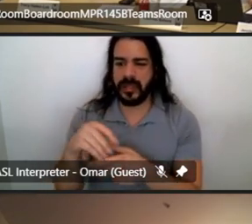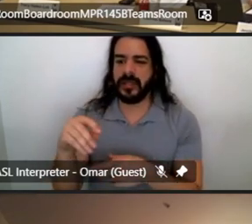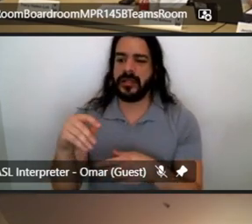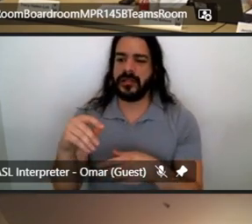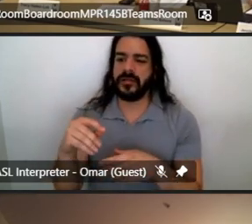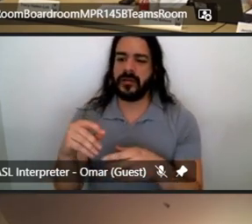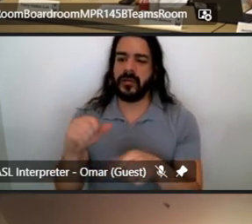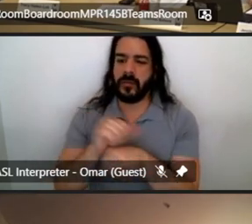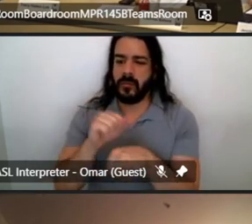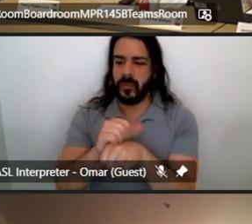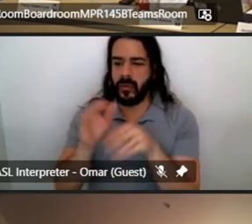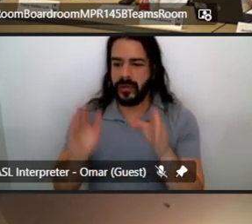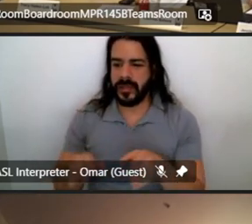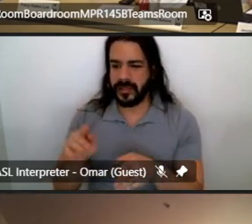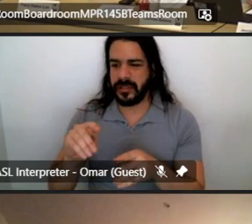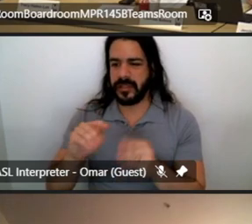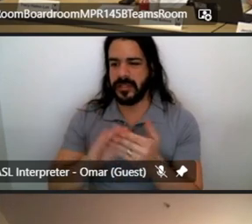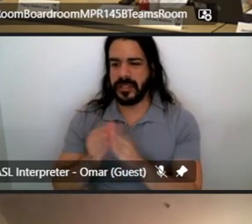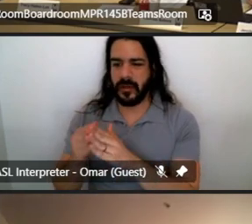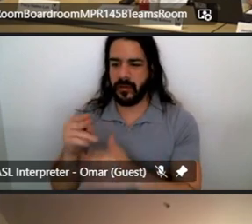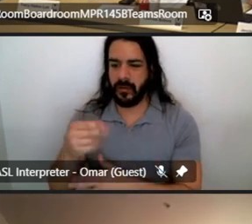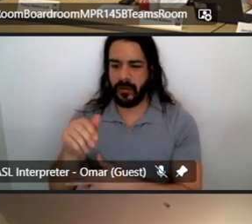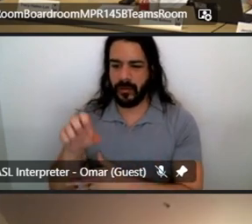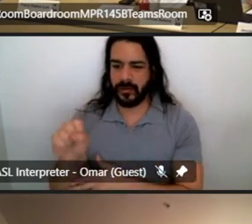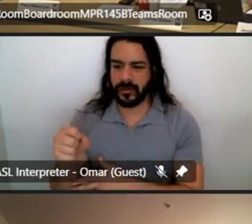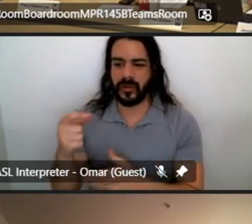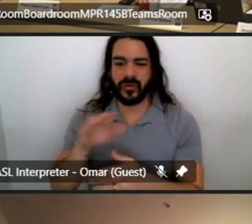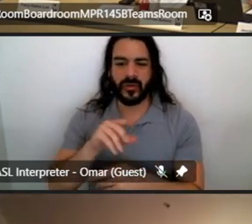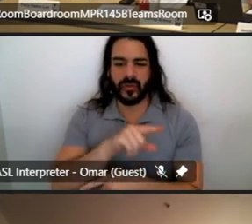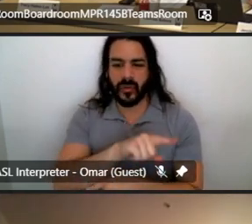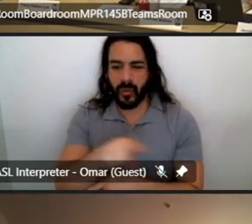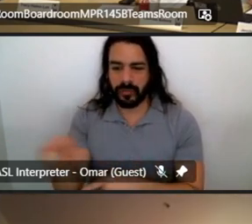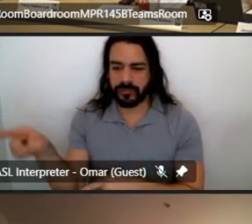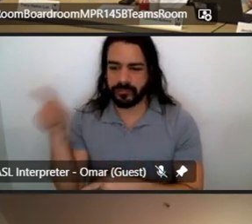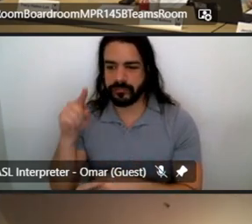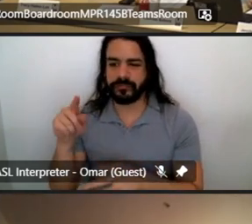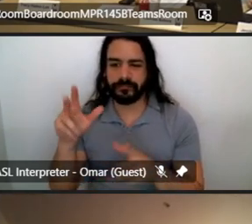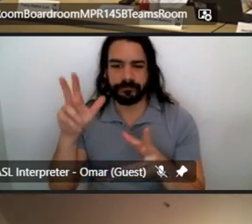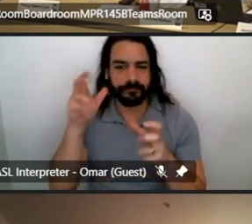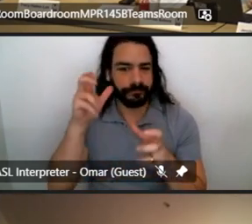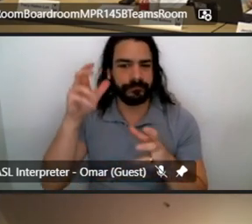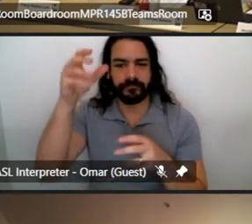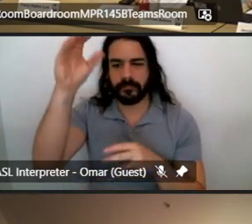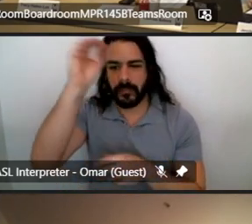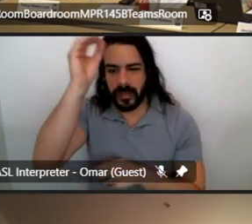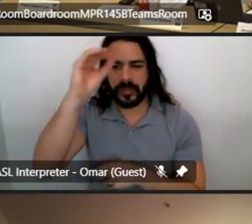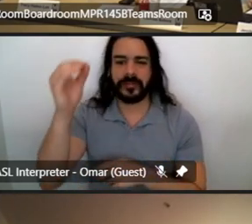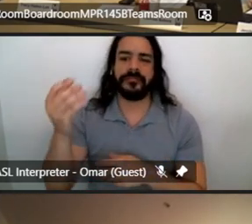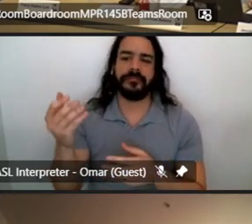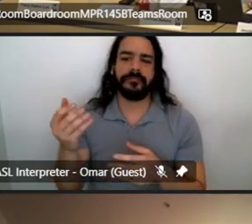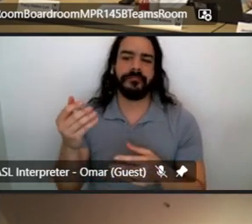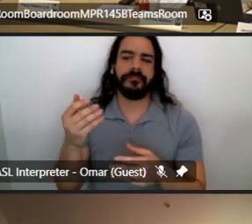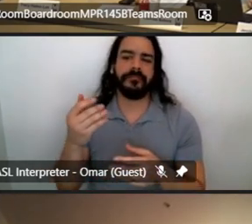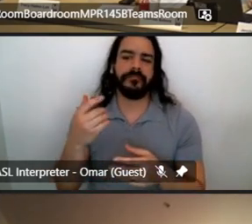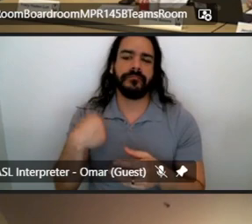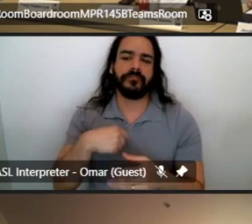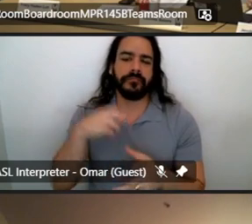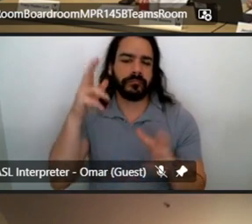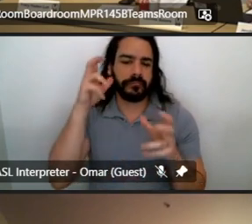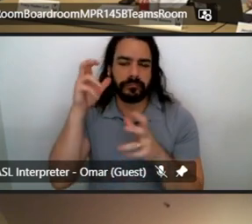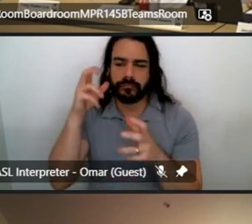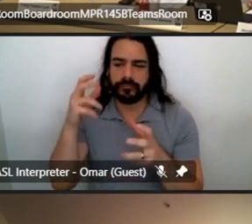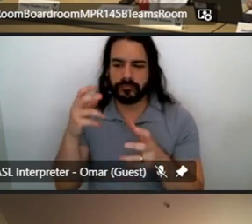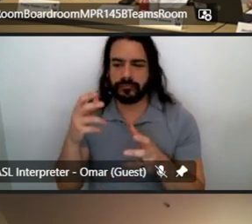and employee town halls. We met with a lot of elected officials and key stakeholders. Your input helped drive this process, and we thank you for